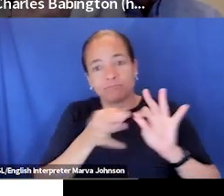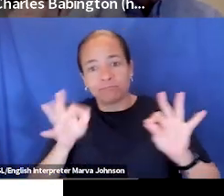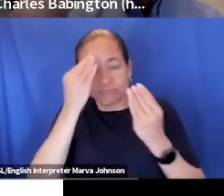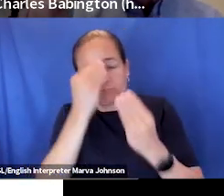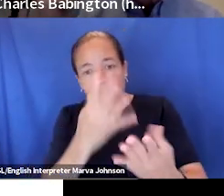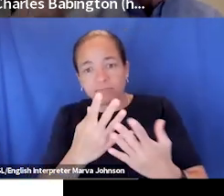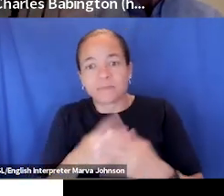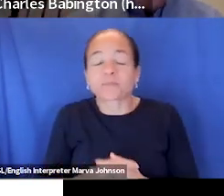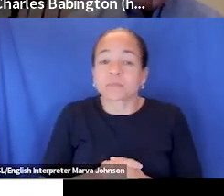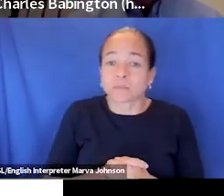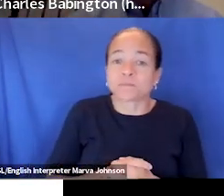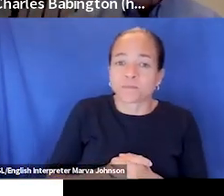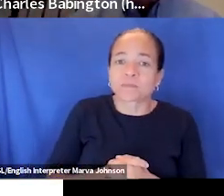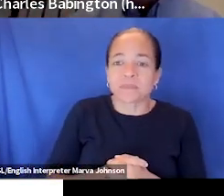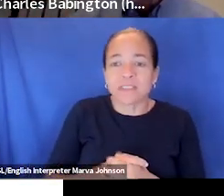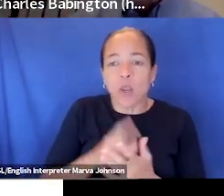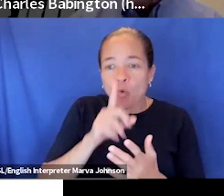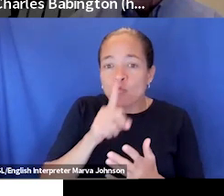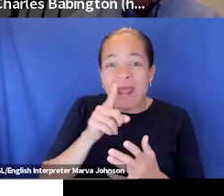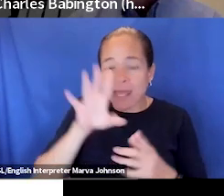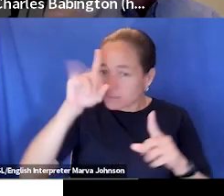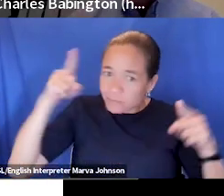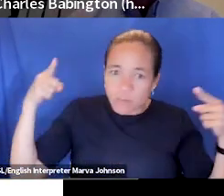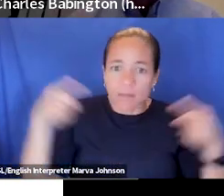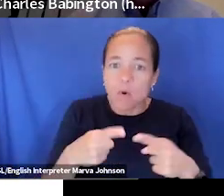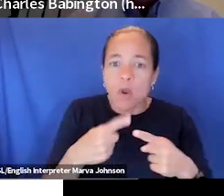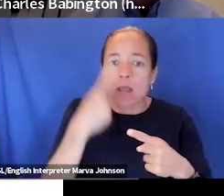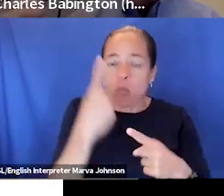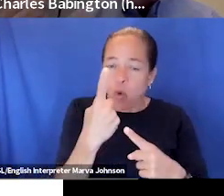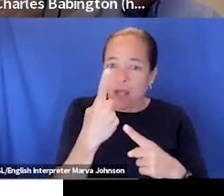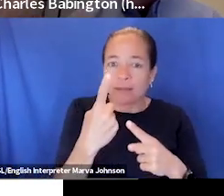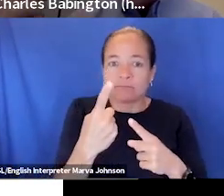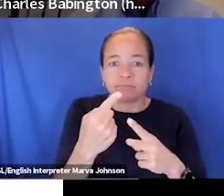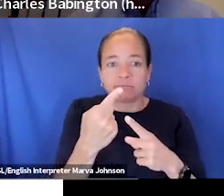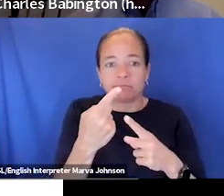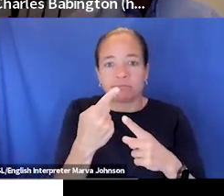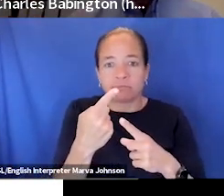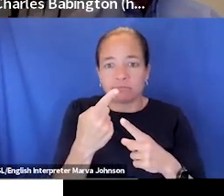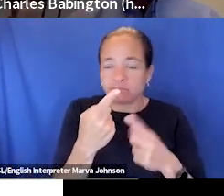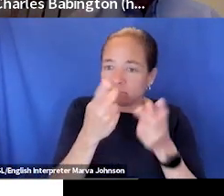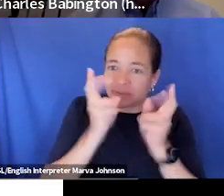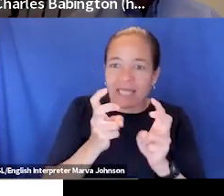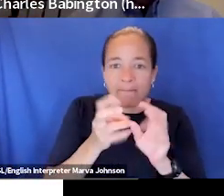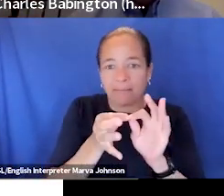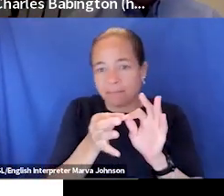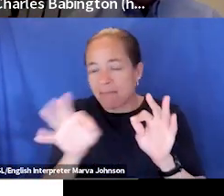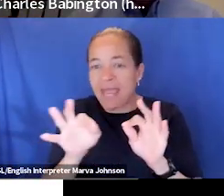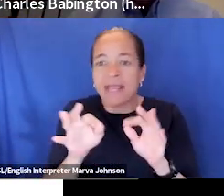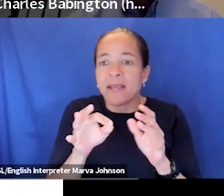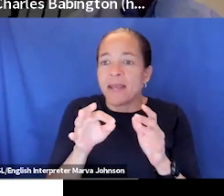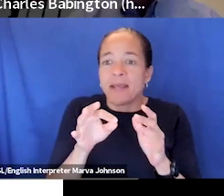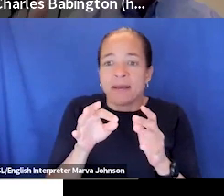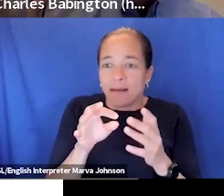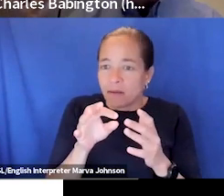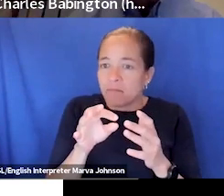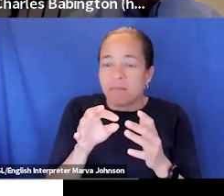down, distill it to the one main thing you want to say, your main topic, you're not going to be able to write well. So